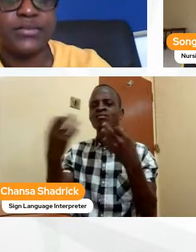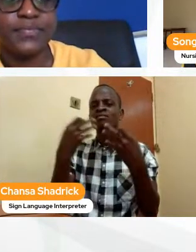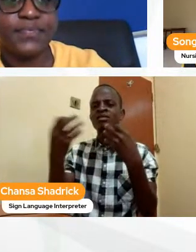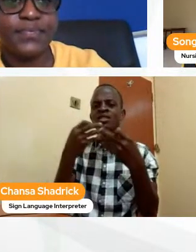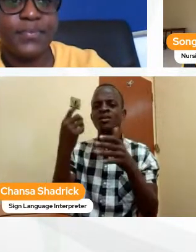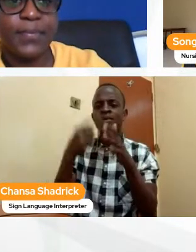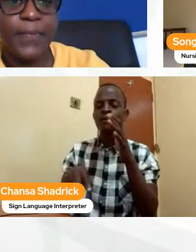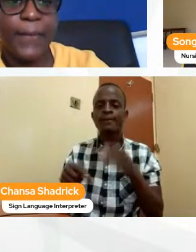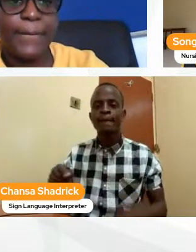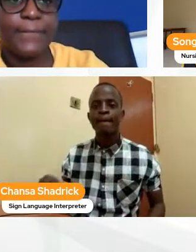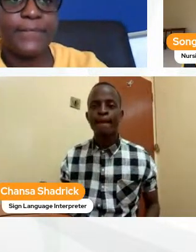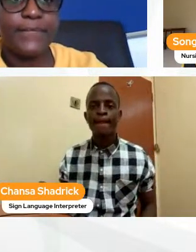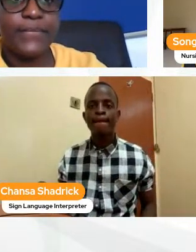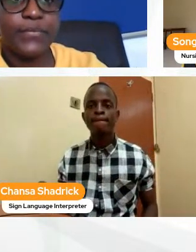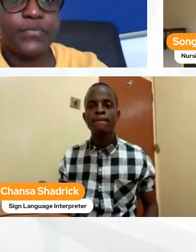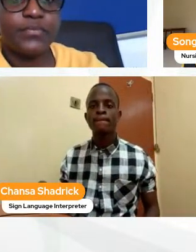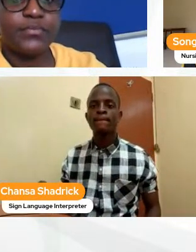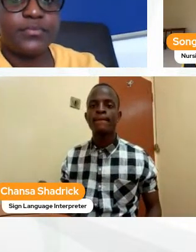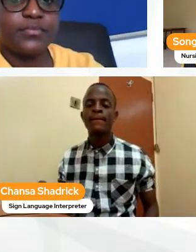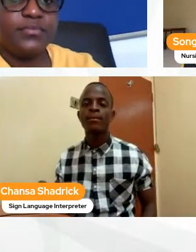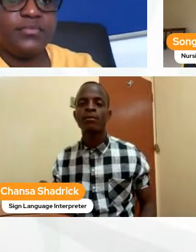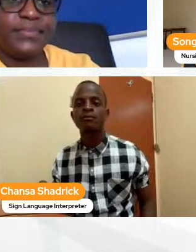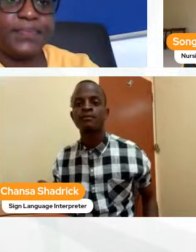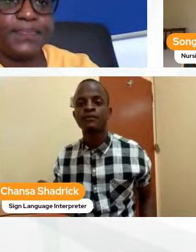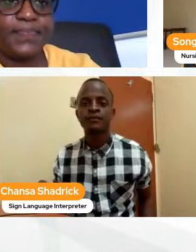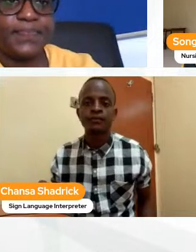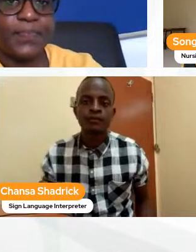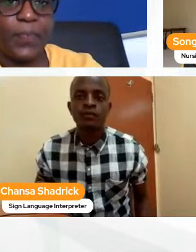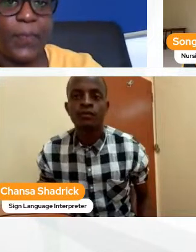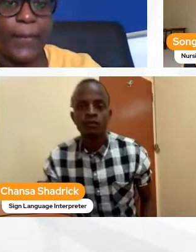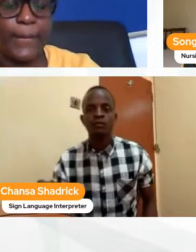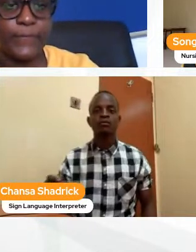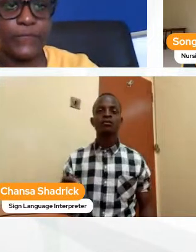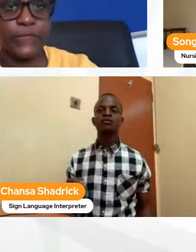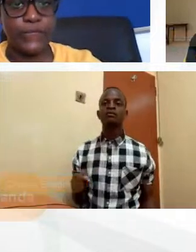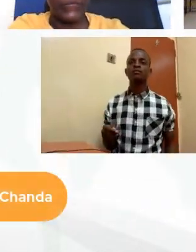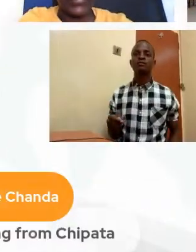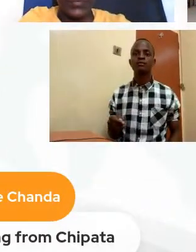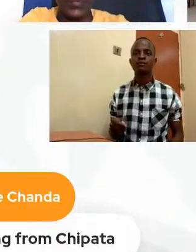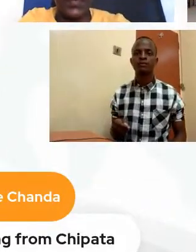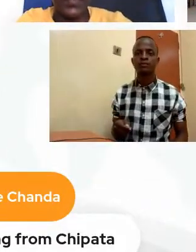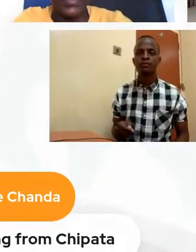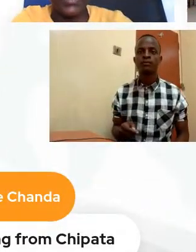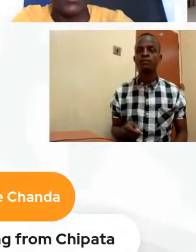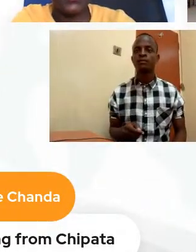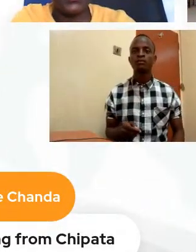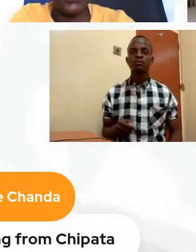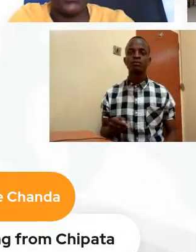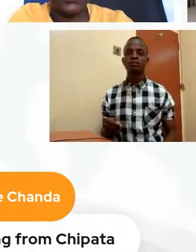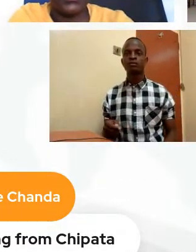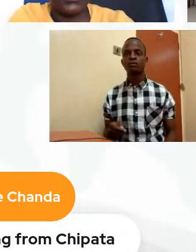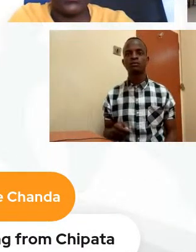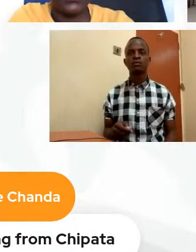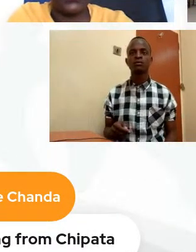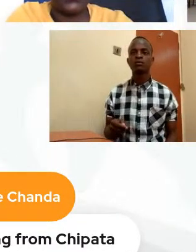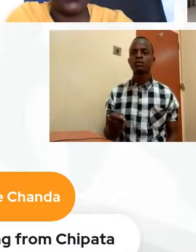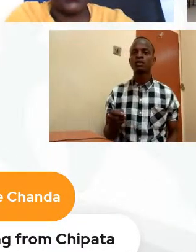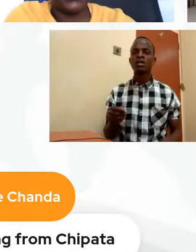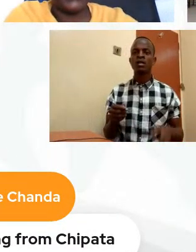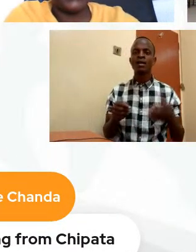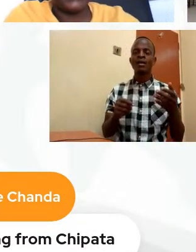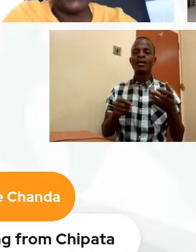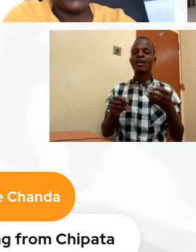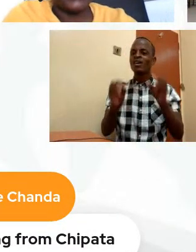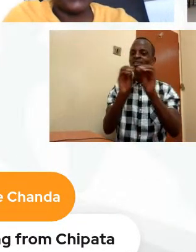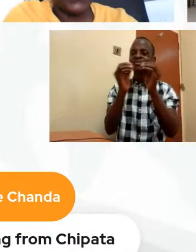through that? Yeah, thank you so much. So first of all, the road to participation is